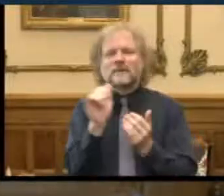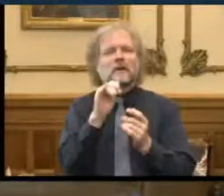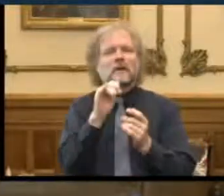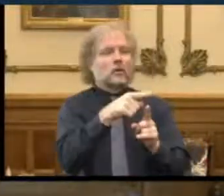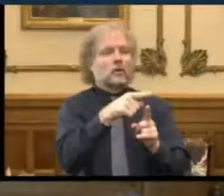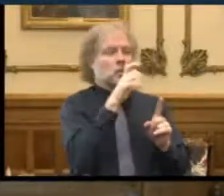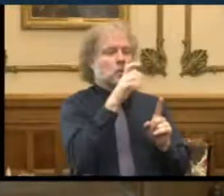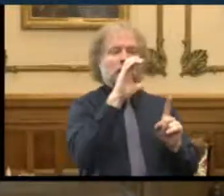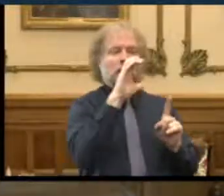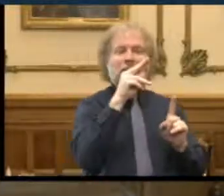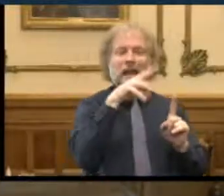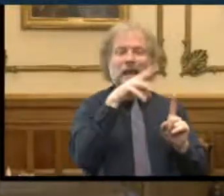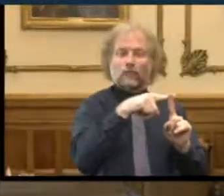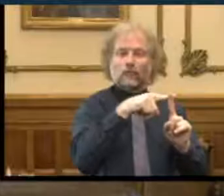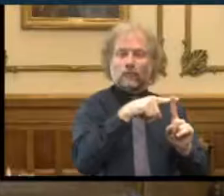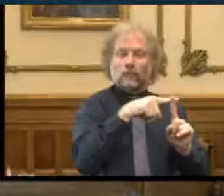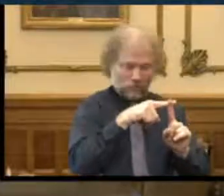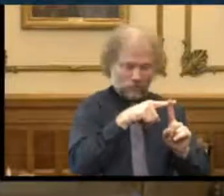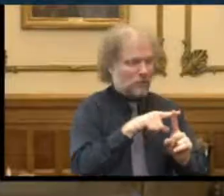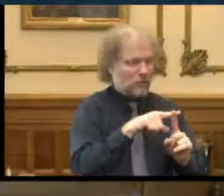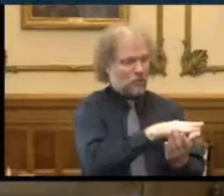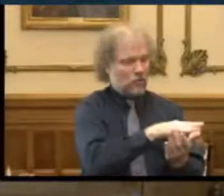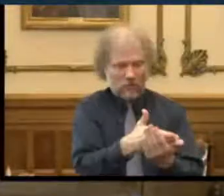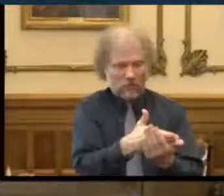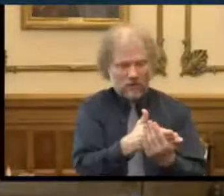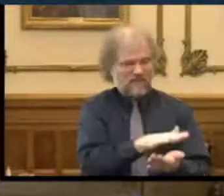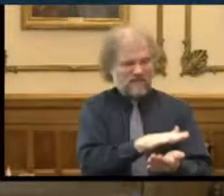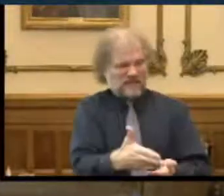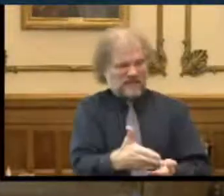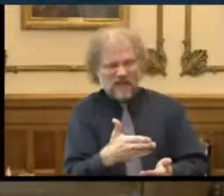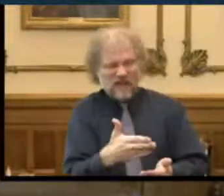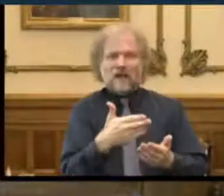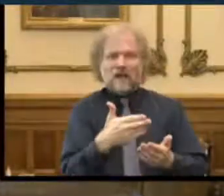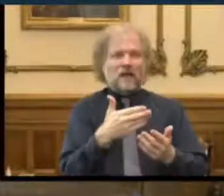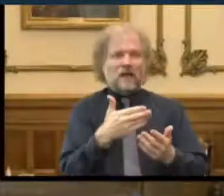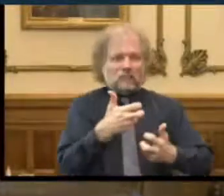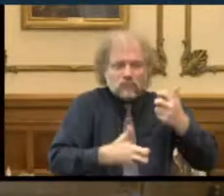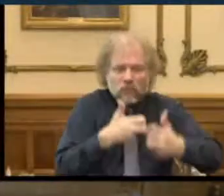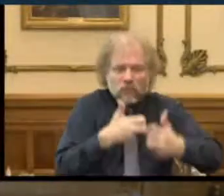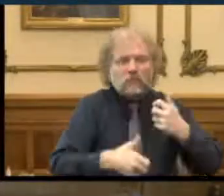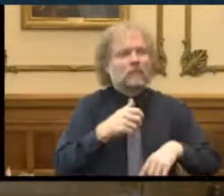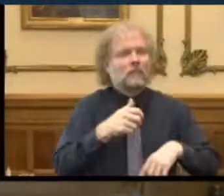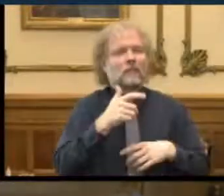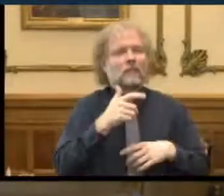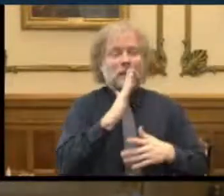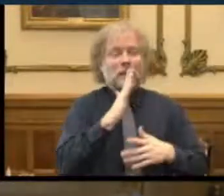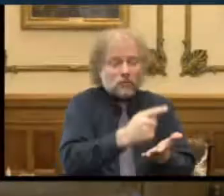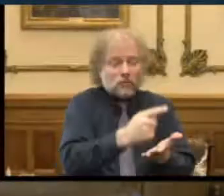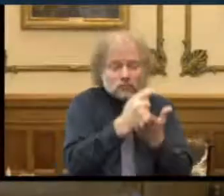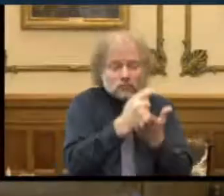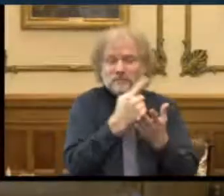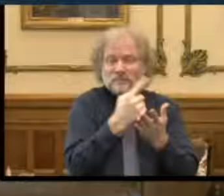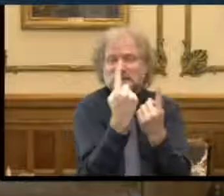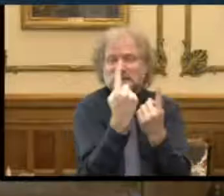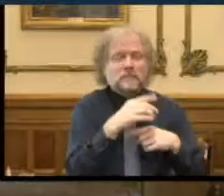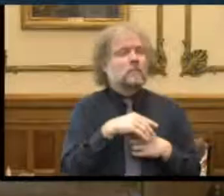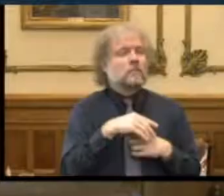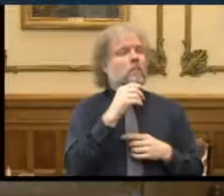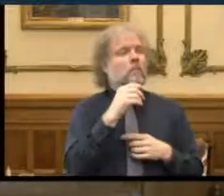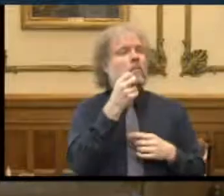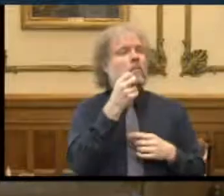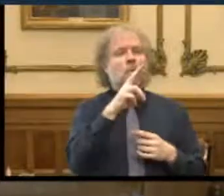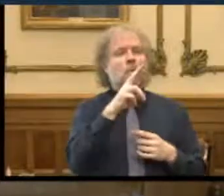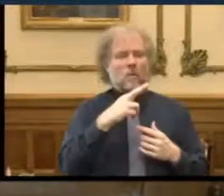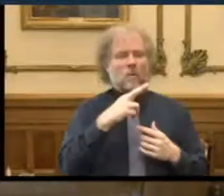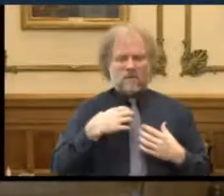had cancer came in and died of a complication maybe of their treatment that they were receiving, or